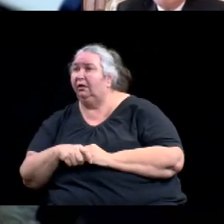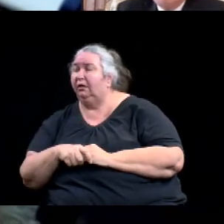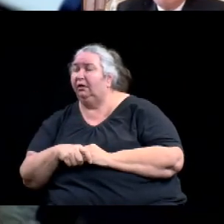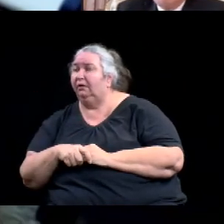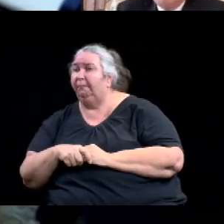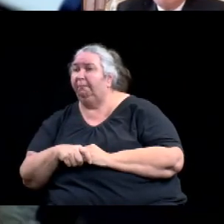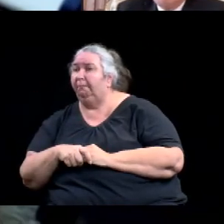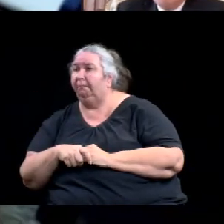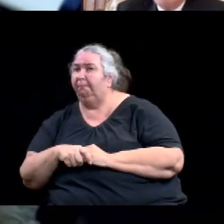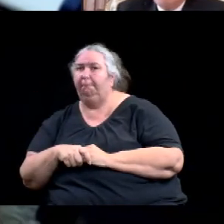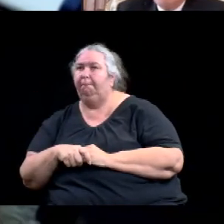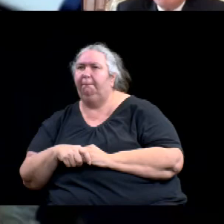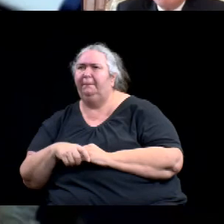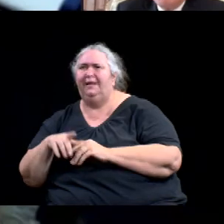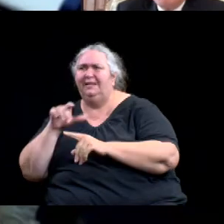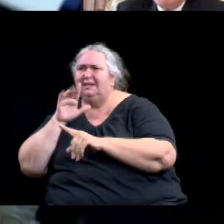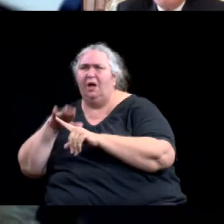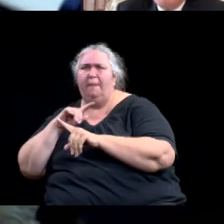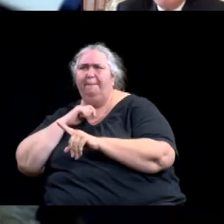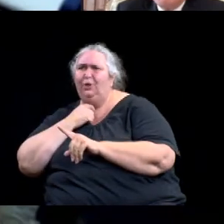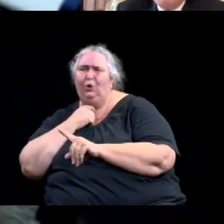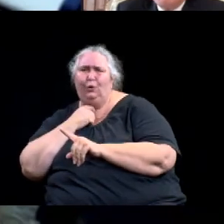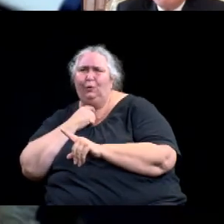And I